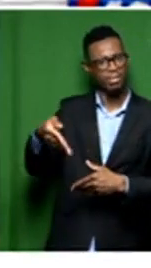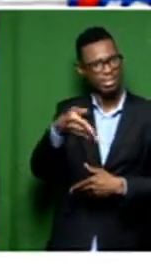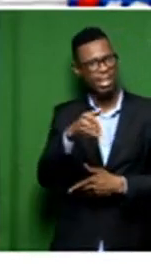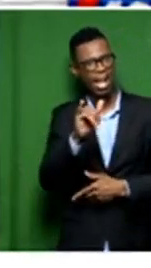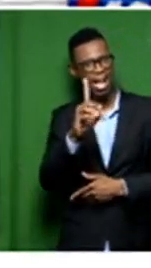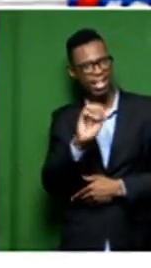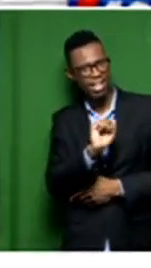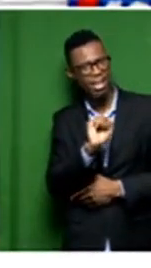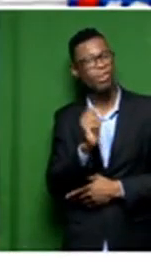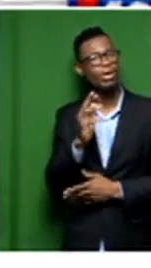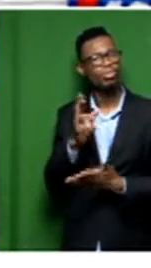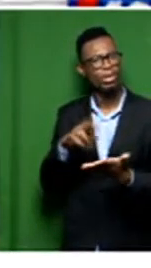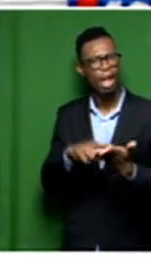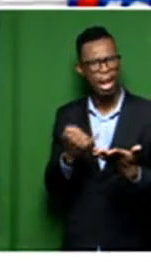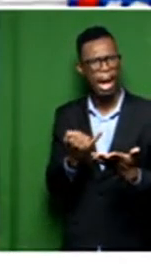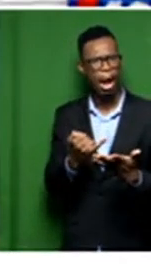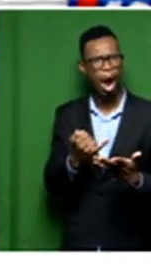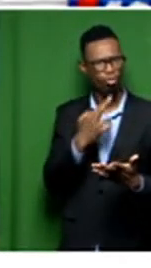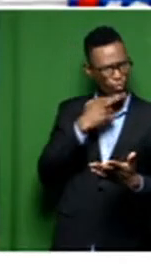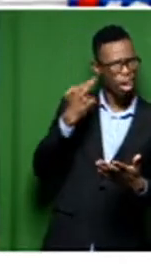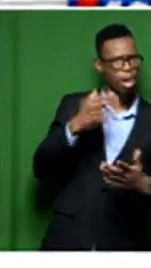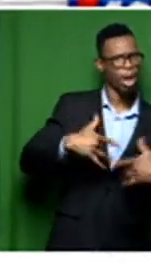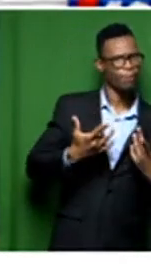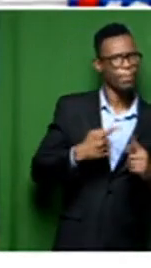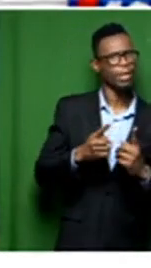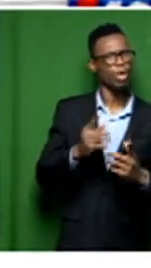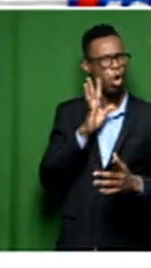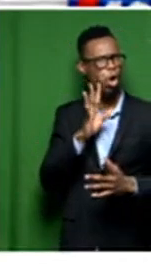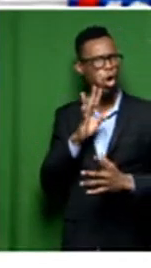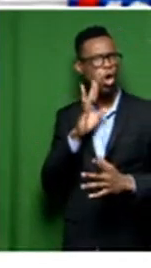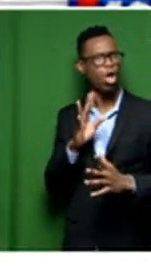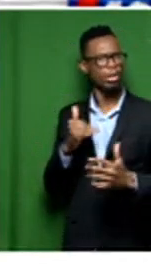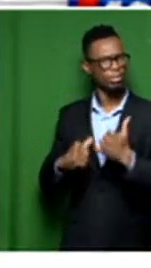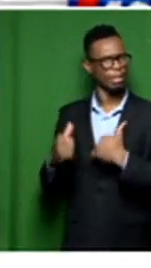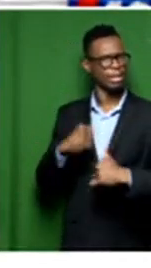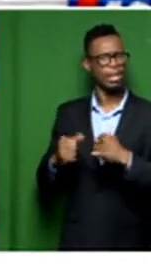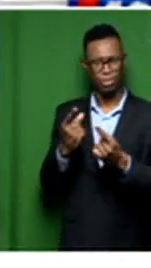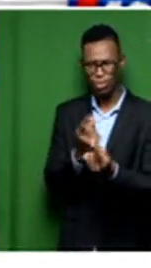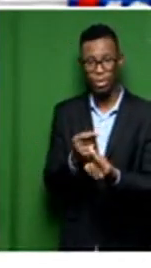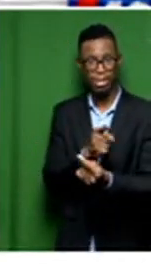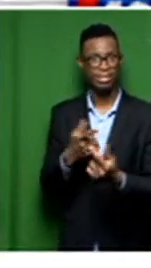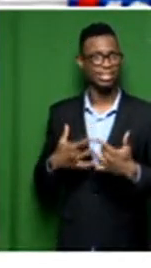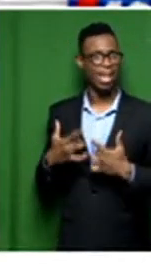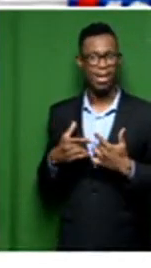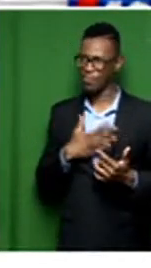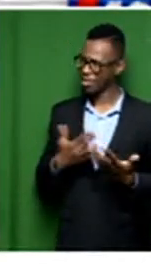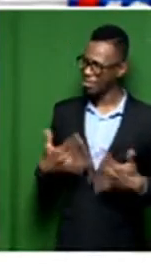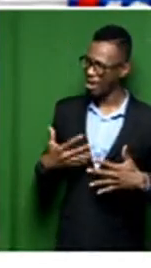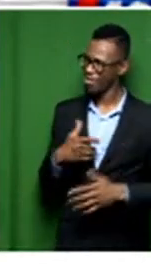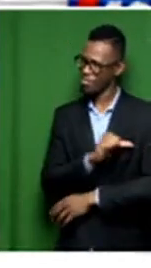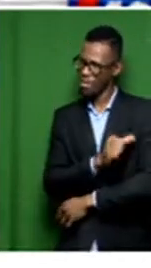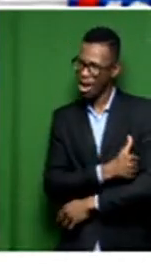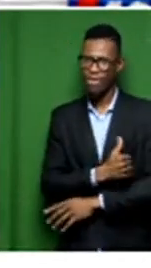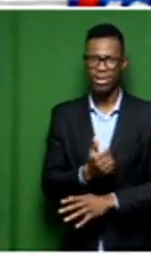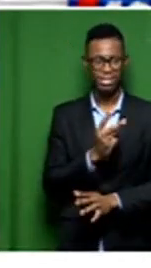when they've registered. And then they walk very seriously to the ballot booth, and it gives them a sense of real excitement and power. We